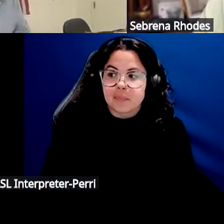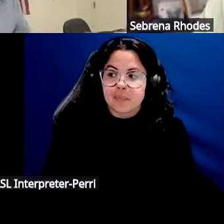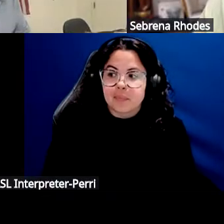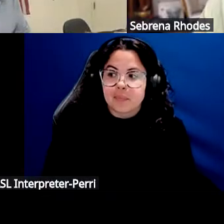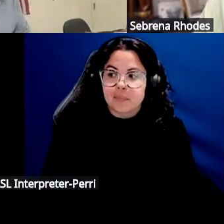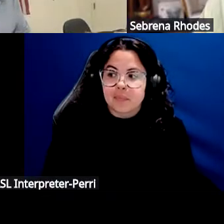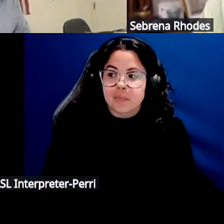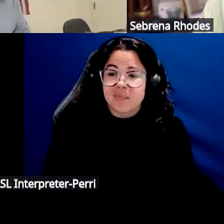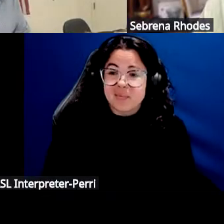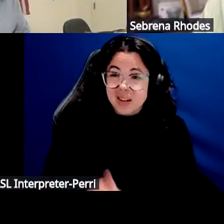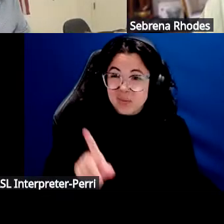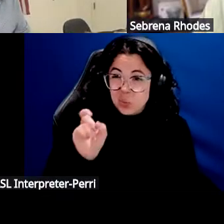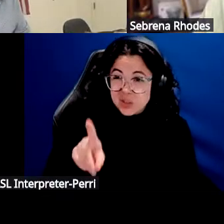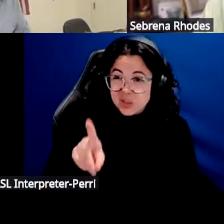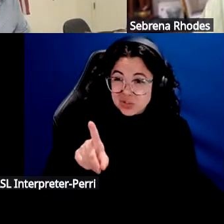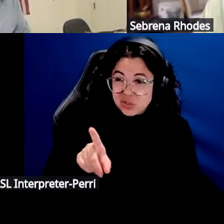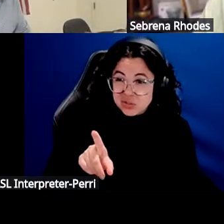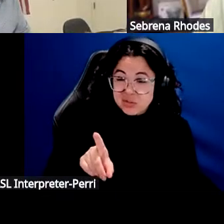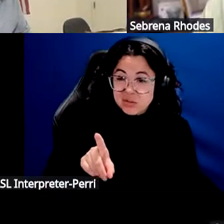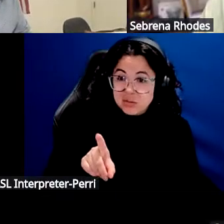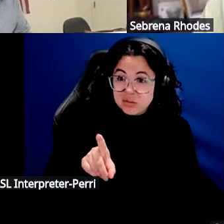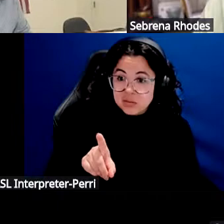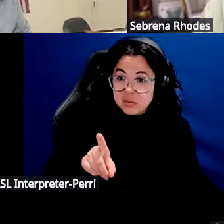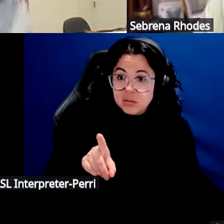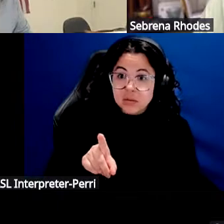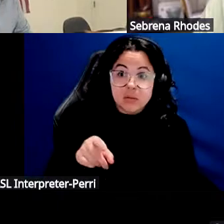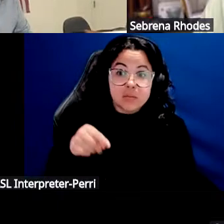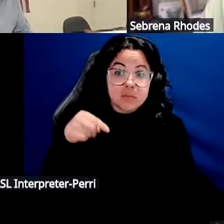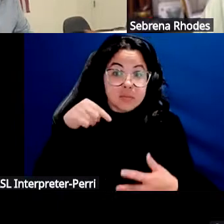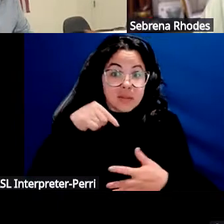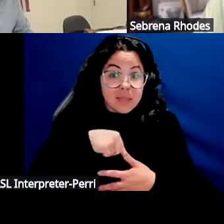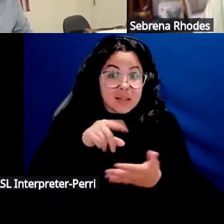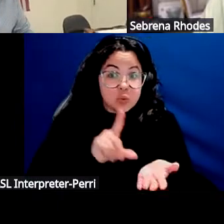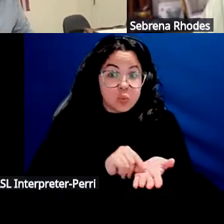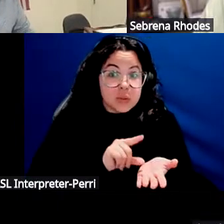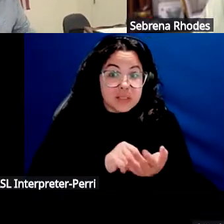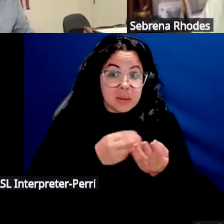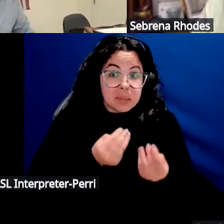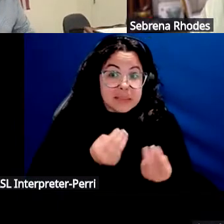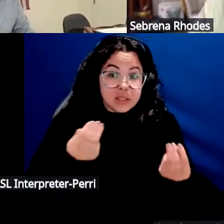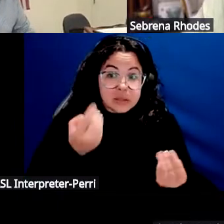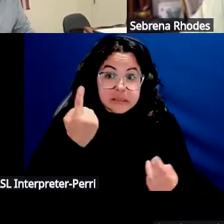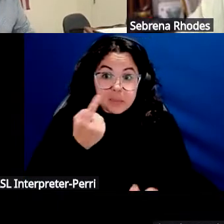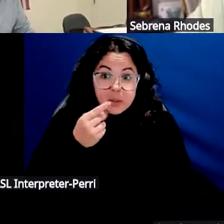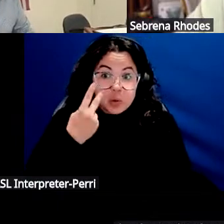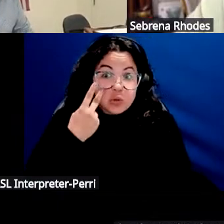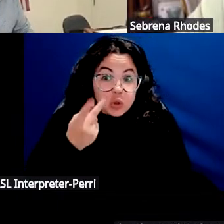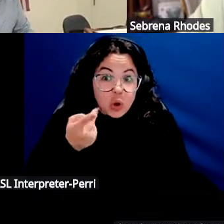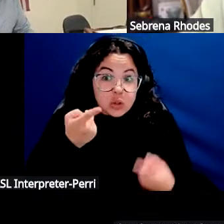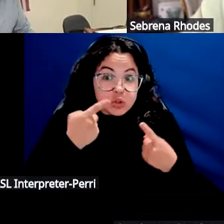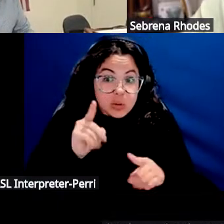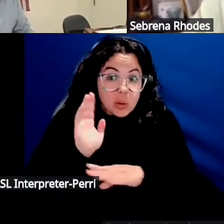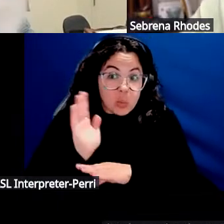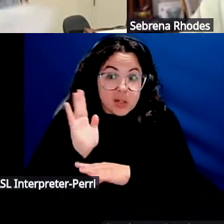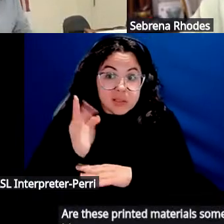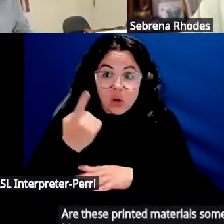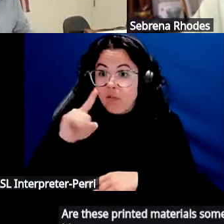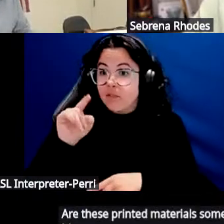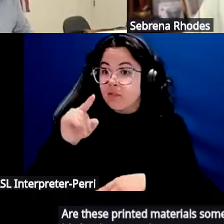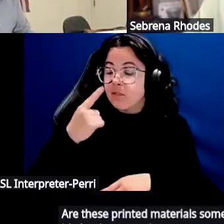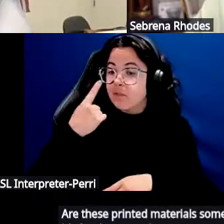Can I ask a question? Mm-hmm. Are these printed materials something that you saw during your presentation, or it's for the